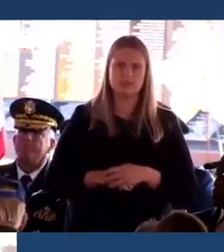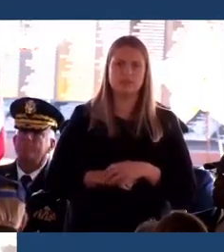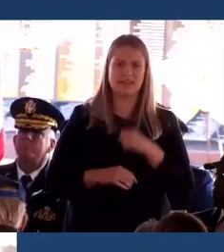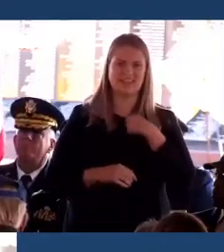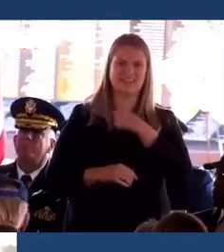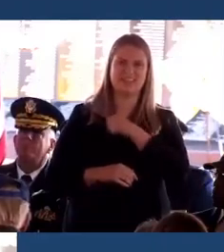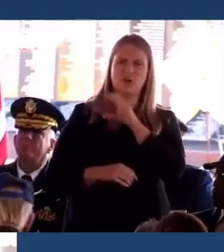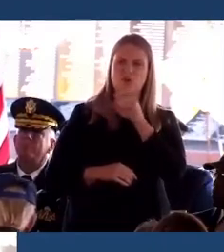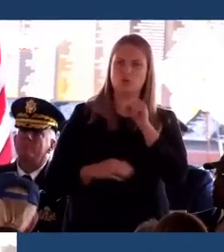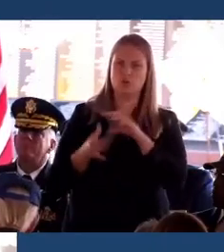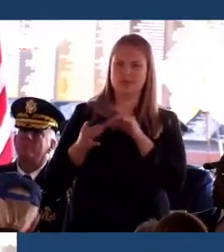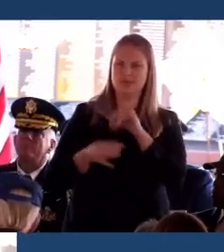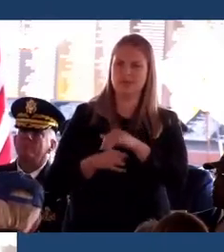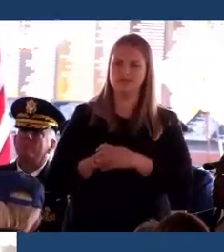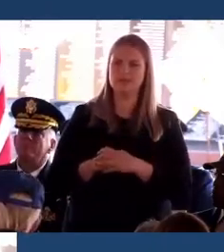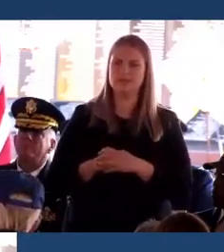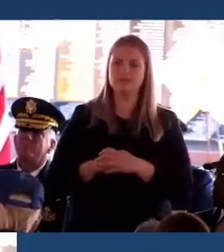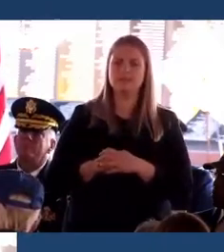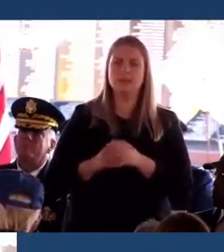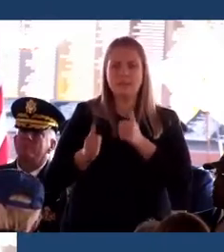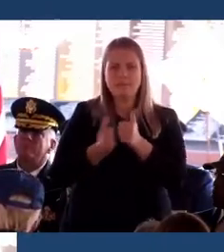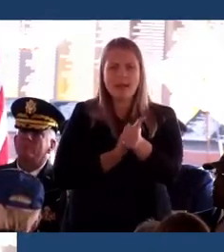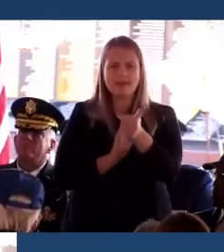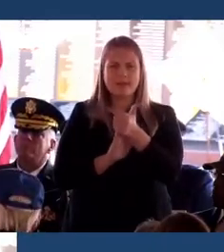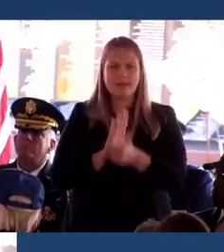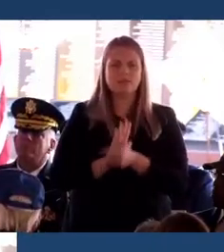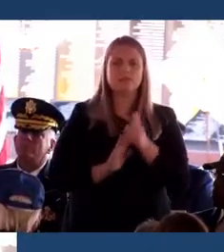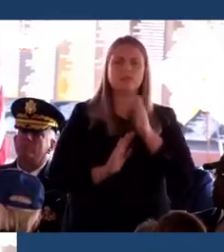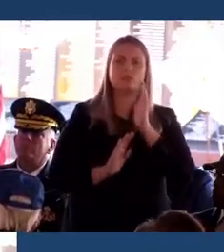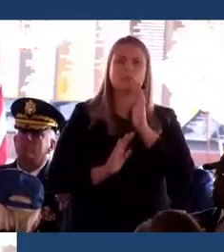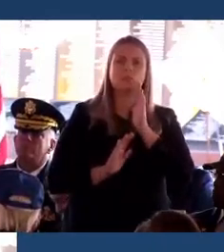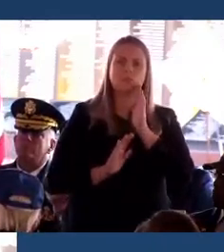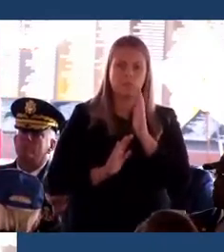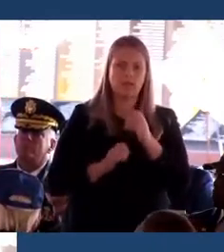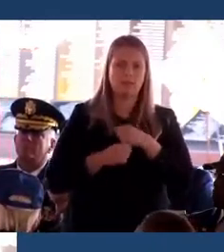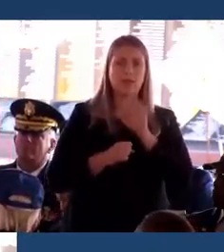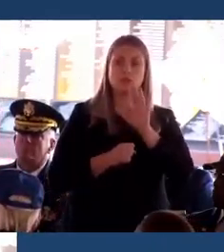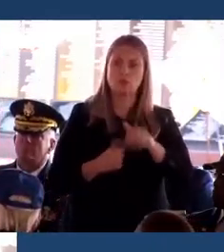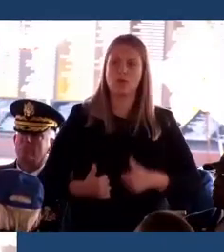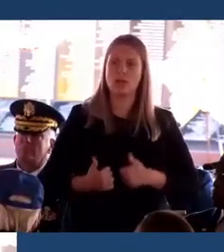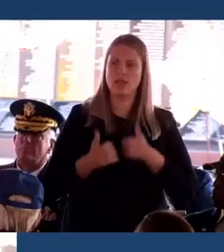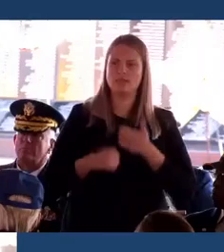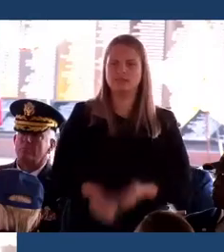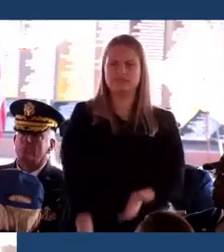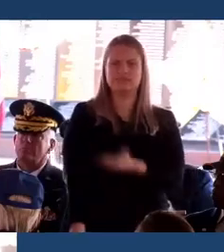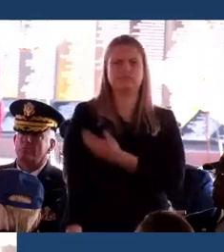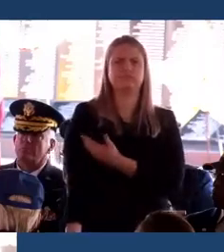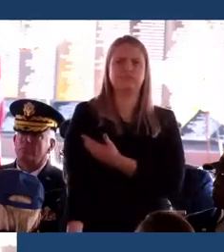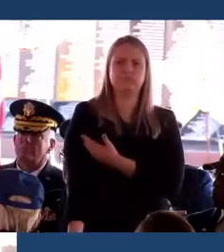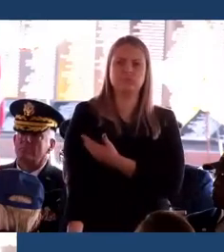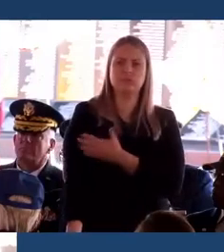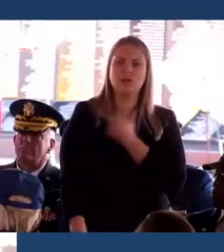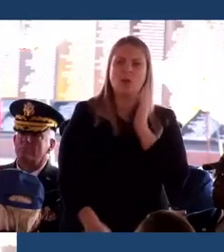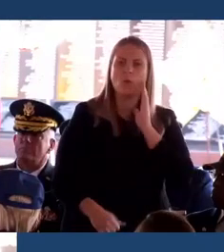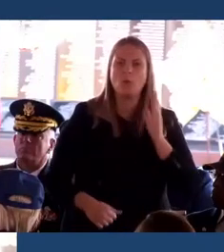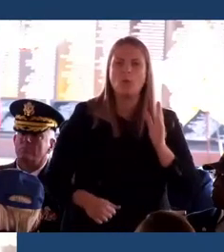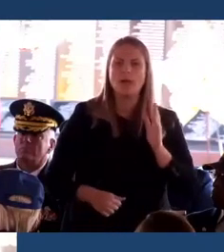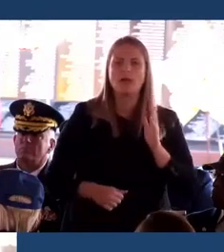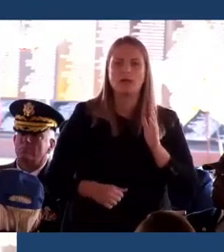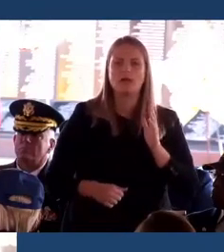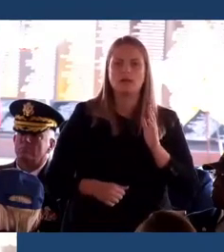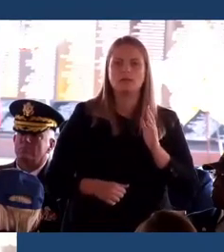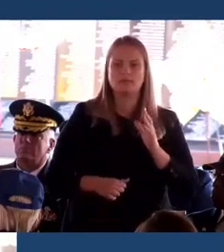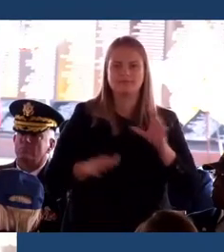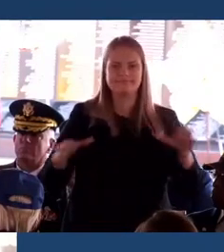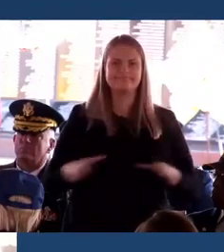Coons talked about. Us passing legislation that will make your lives better, that will put into action what we say is in our